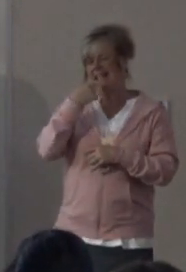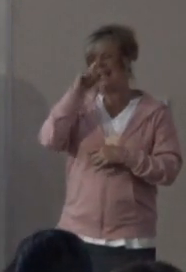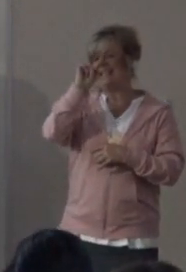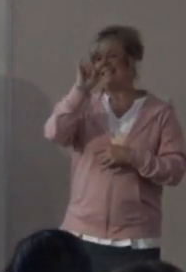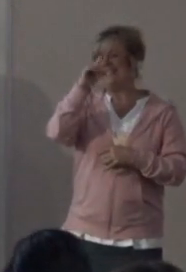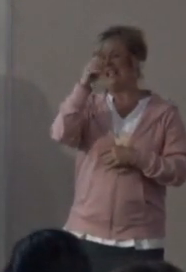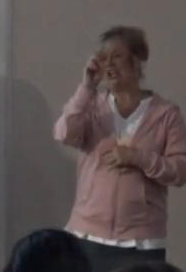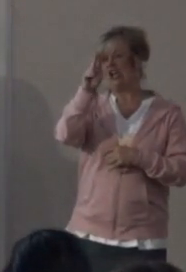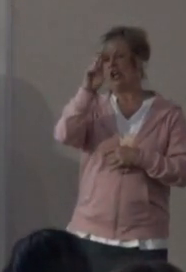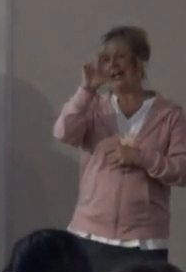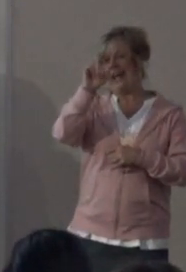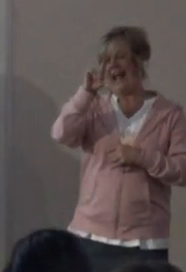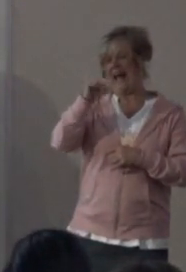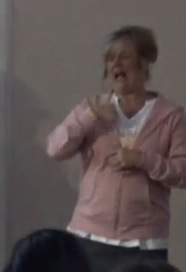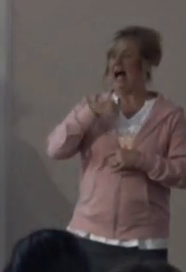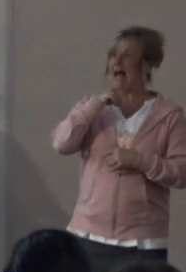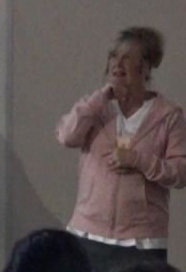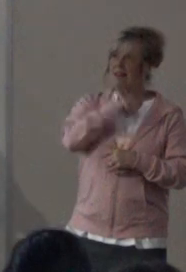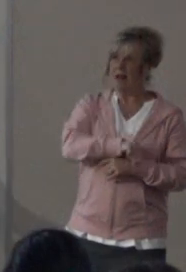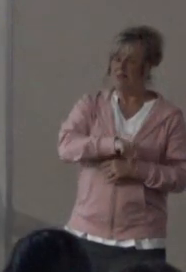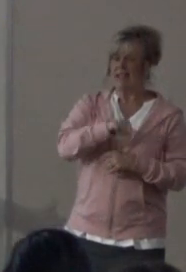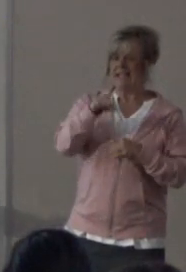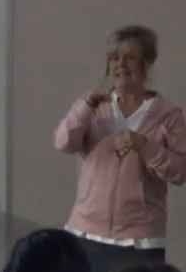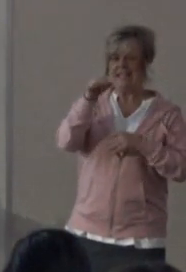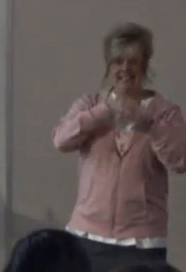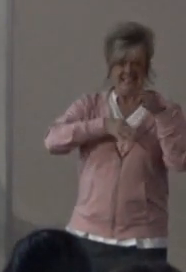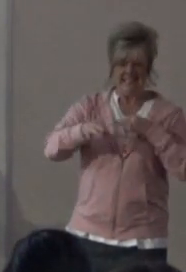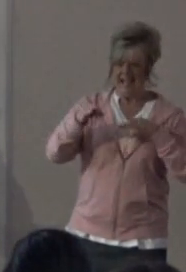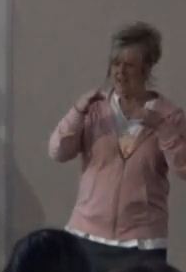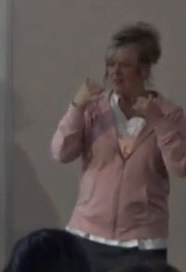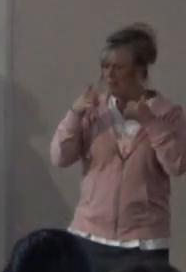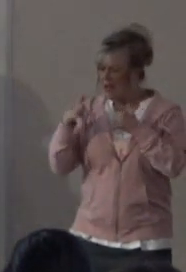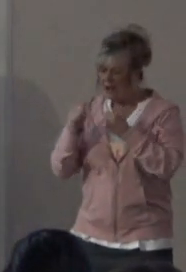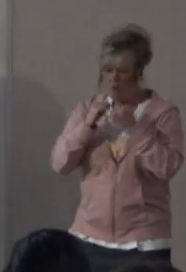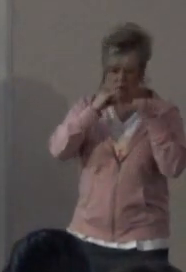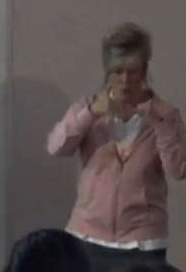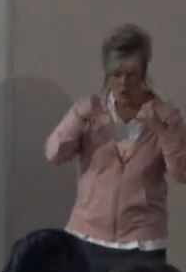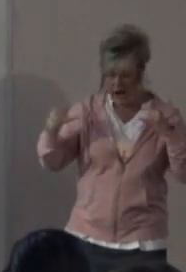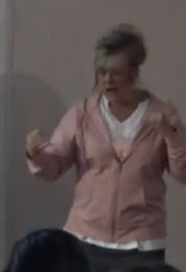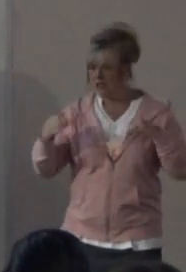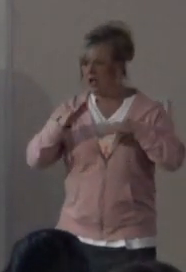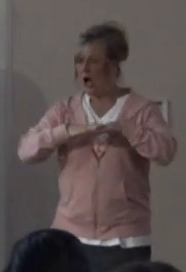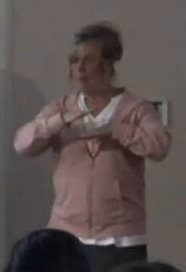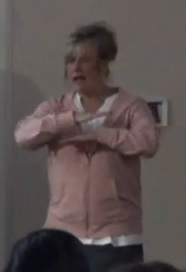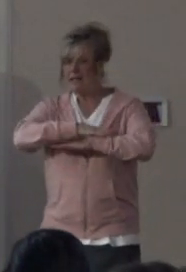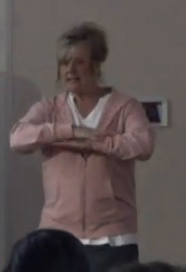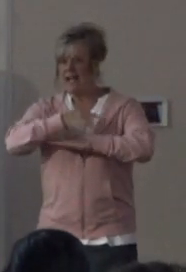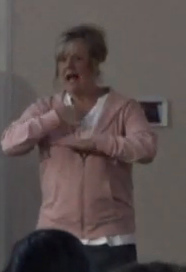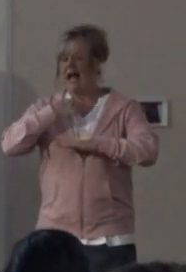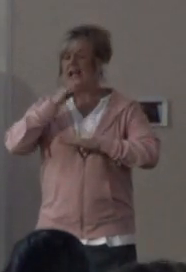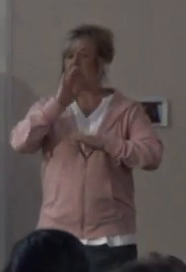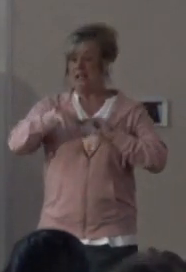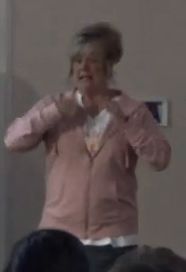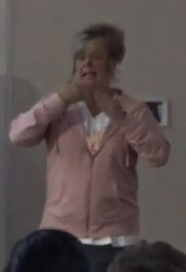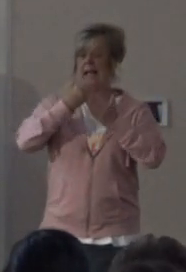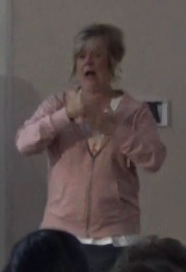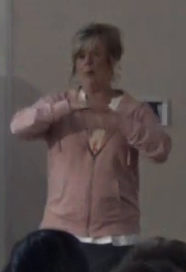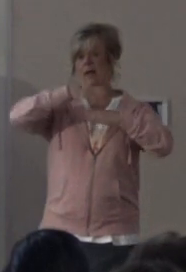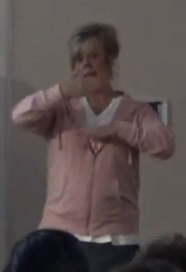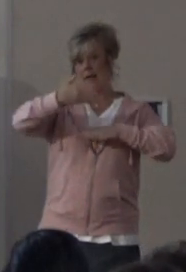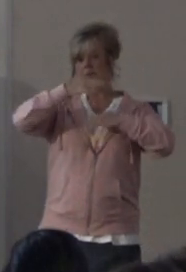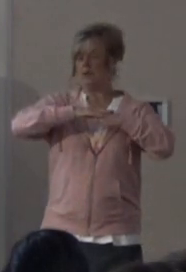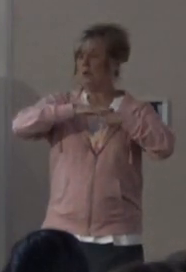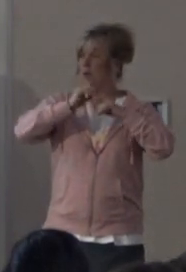love Tinkercad. So instead of having to mess with all these wires in front of me on my desk, I could just whip out my laptop and pull